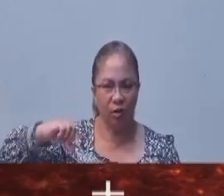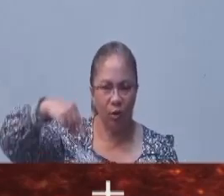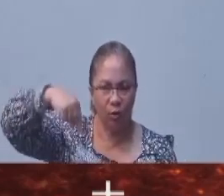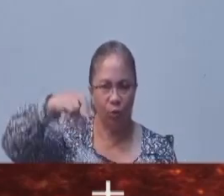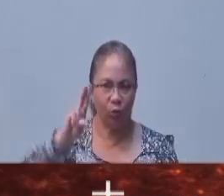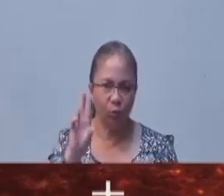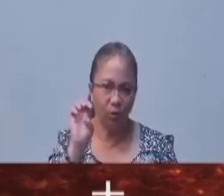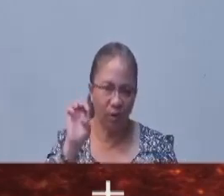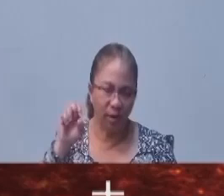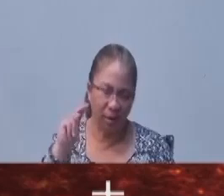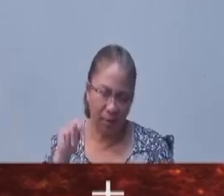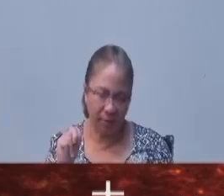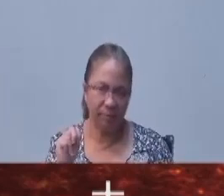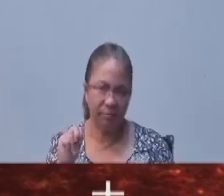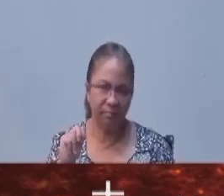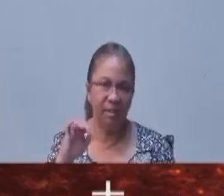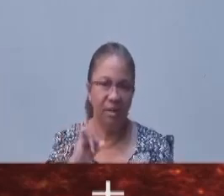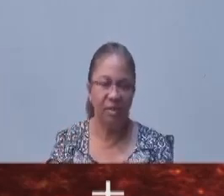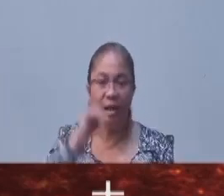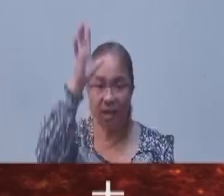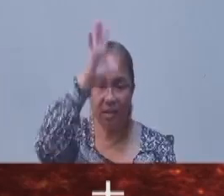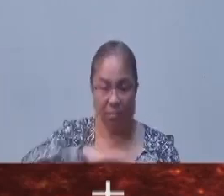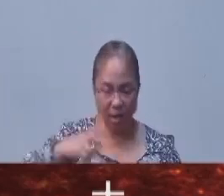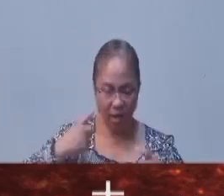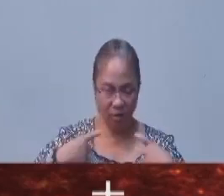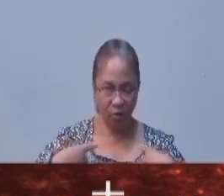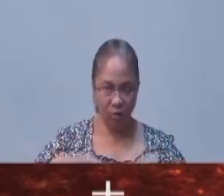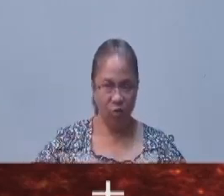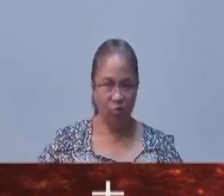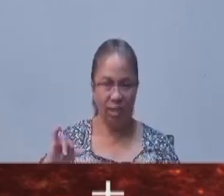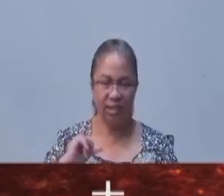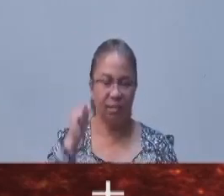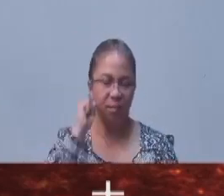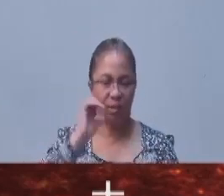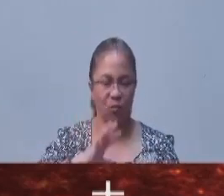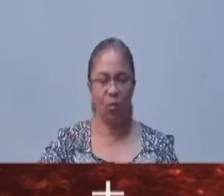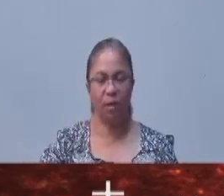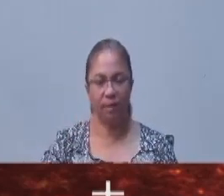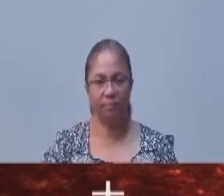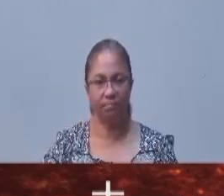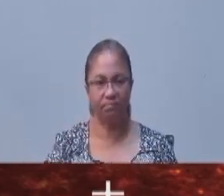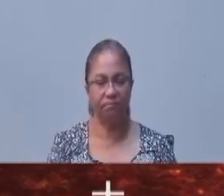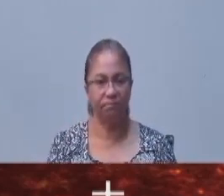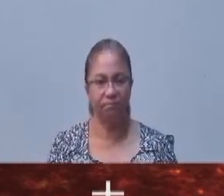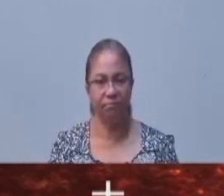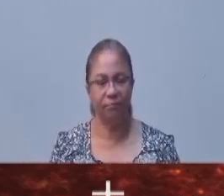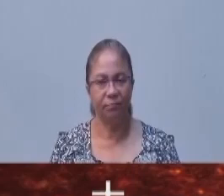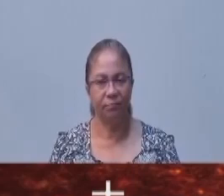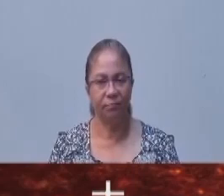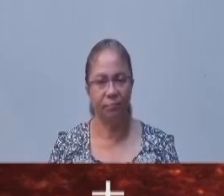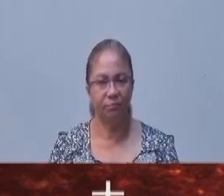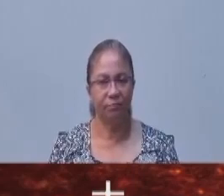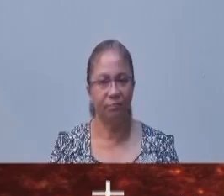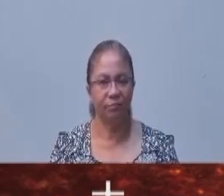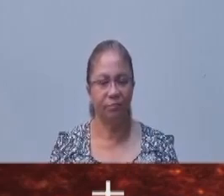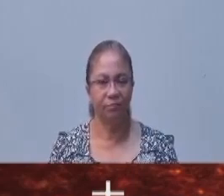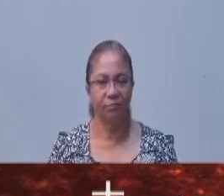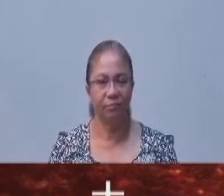Male and female, he created them. In his image and likeness, he made them, on the one